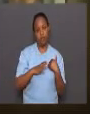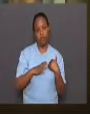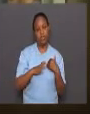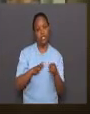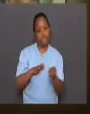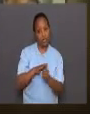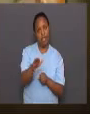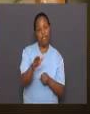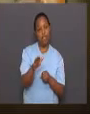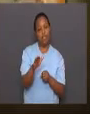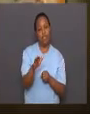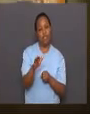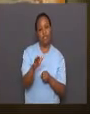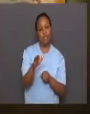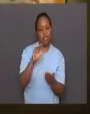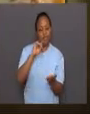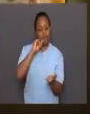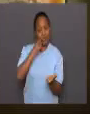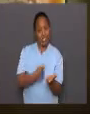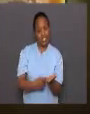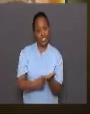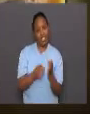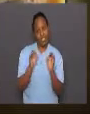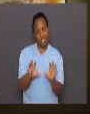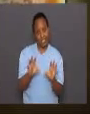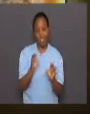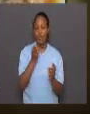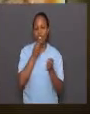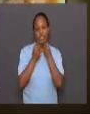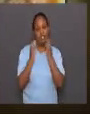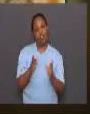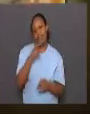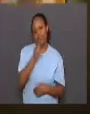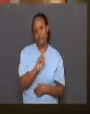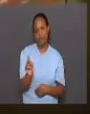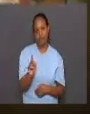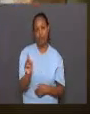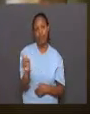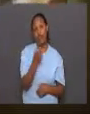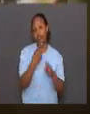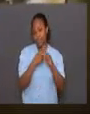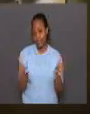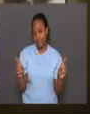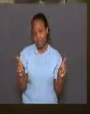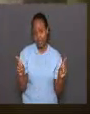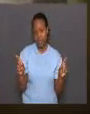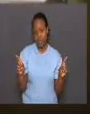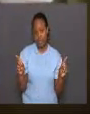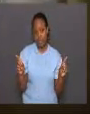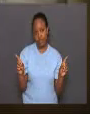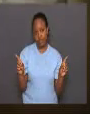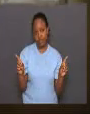However, under arbitrary rule, the justice system is not